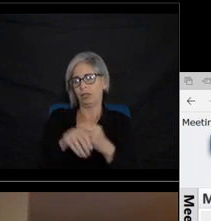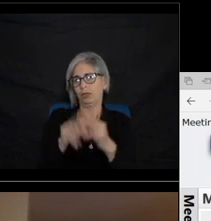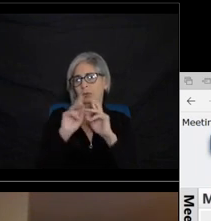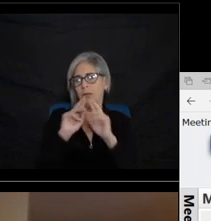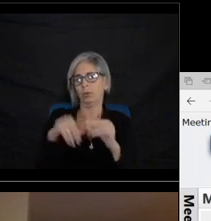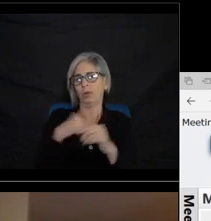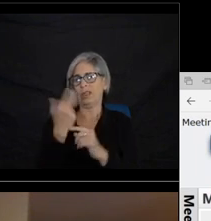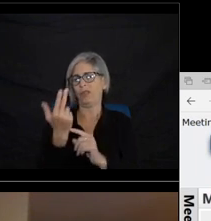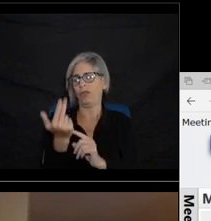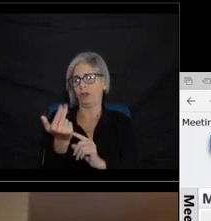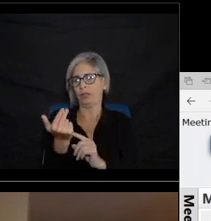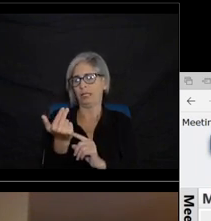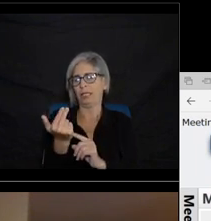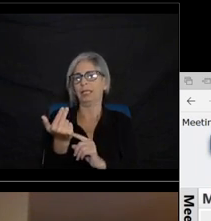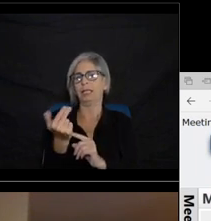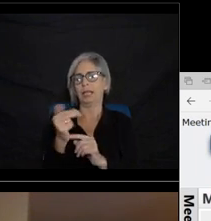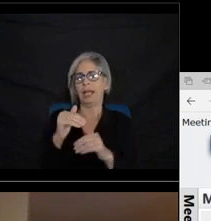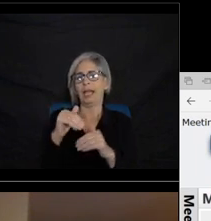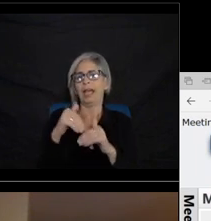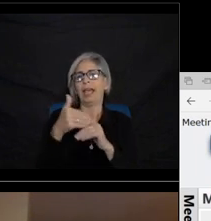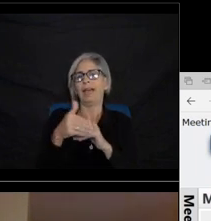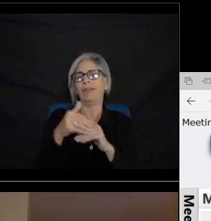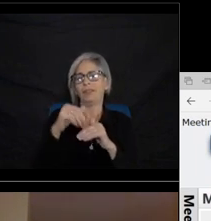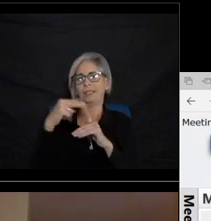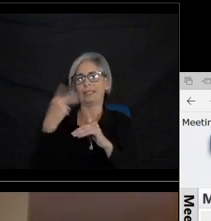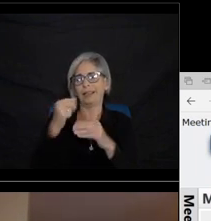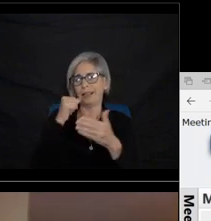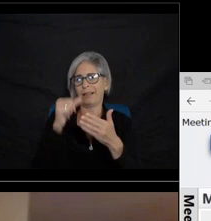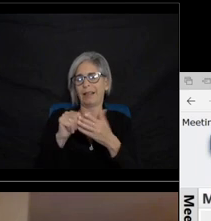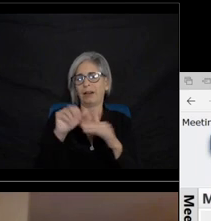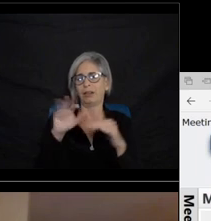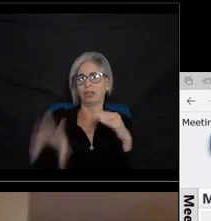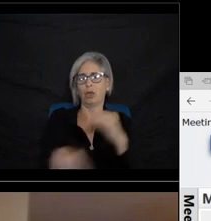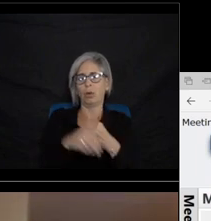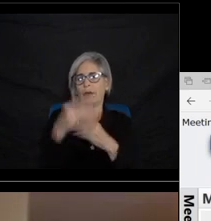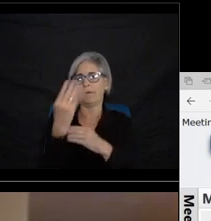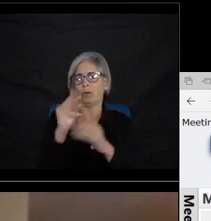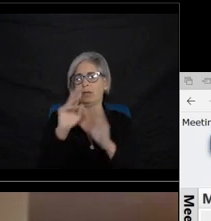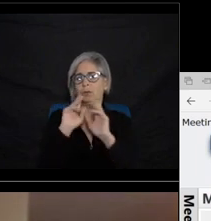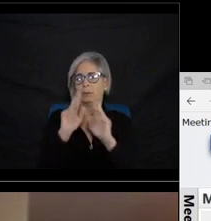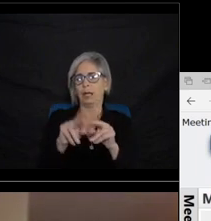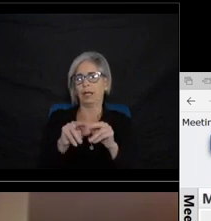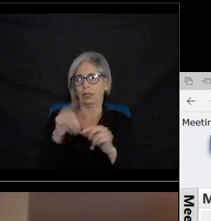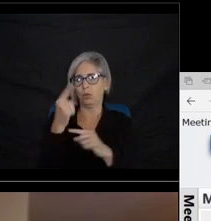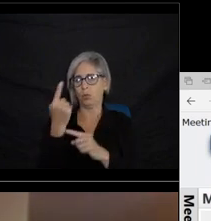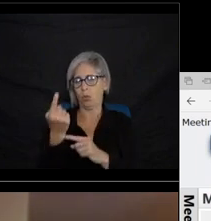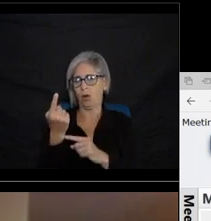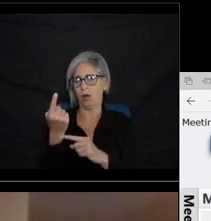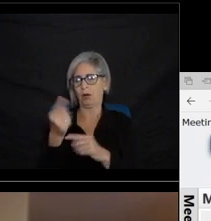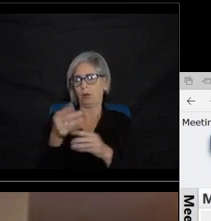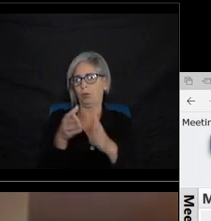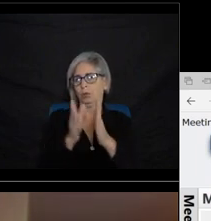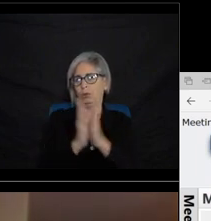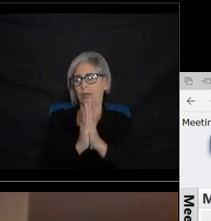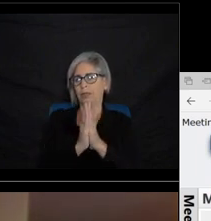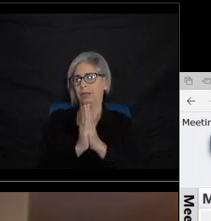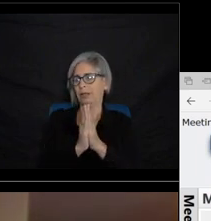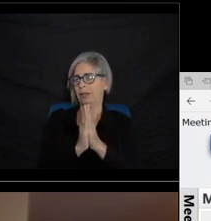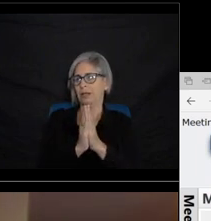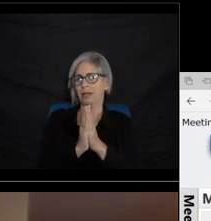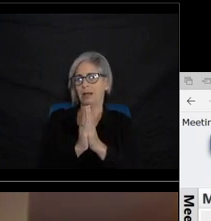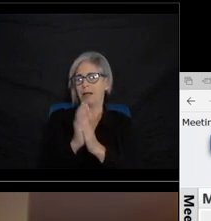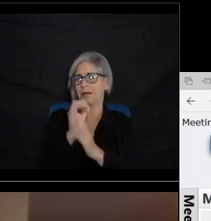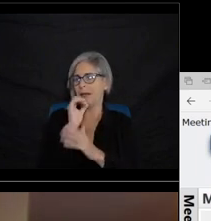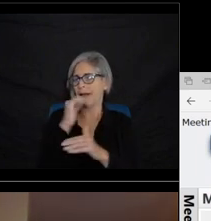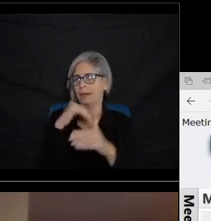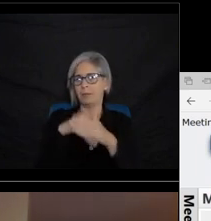13 after sending the second letter. That made it 14 responses. And one of them was requesting not to be in